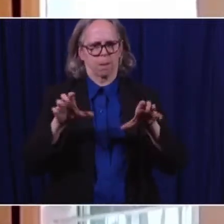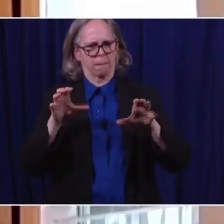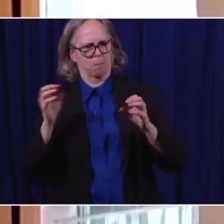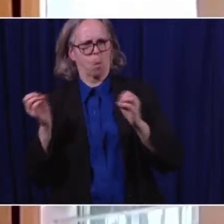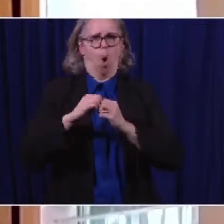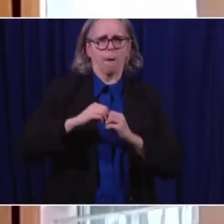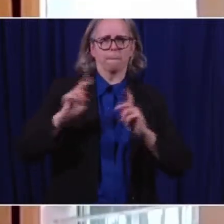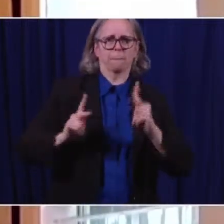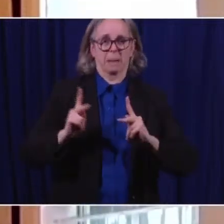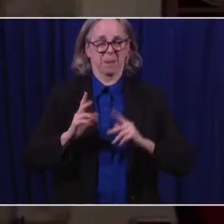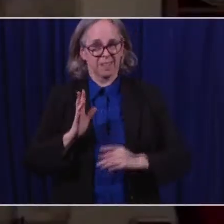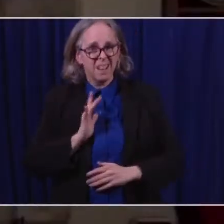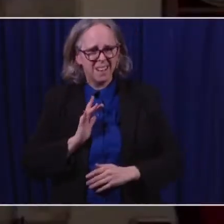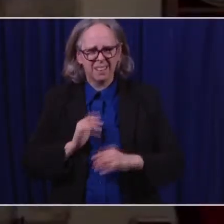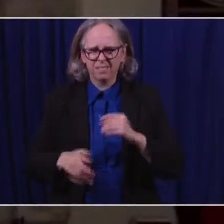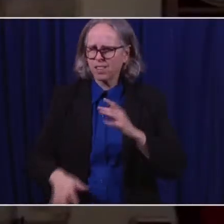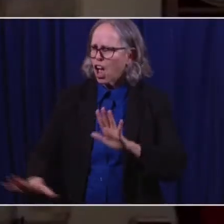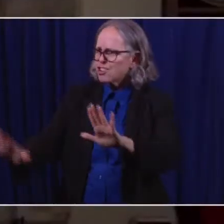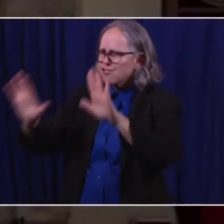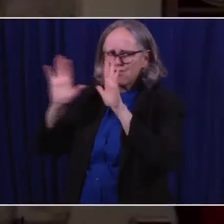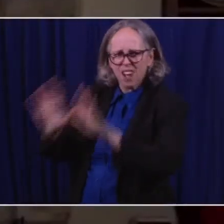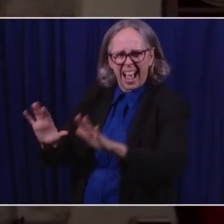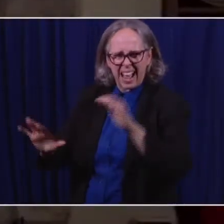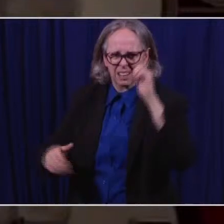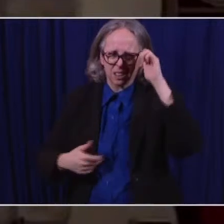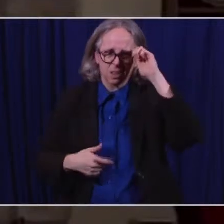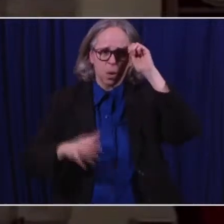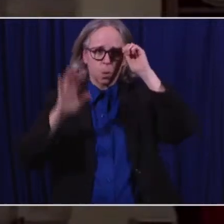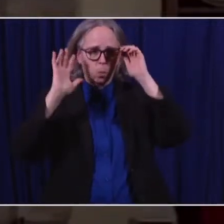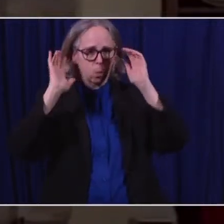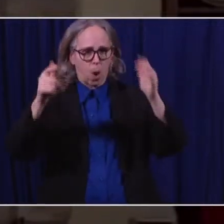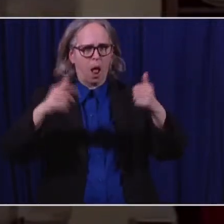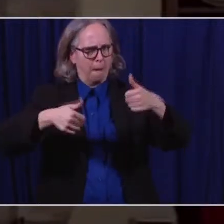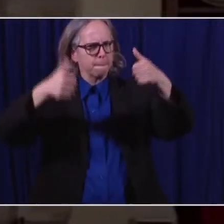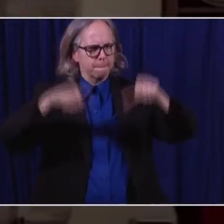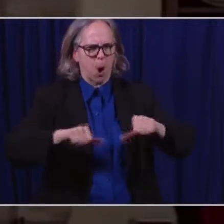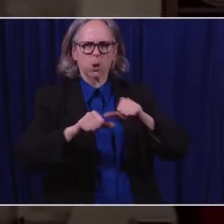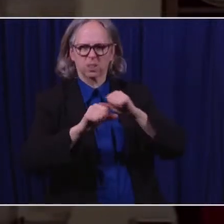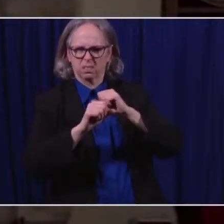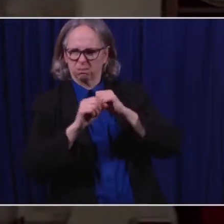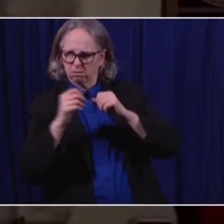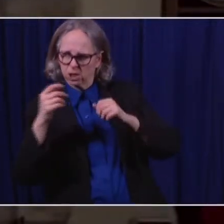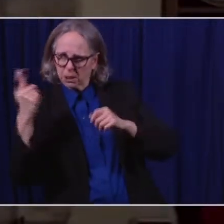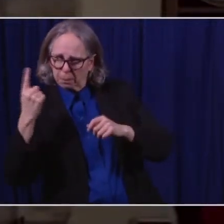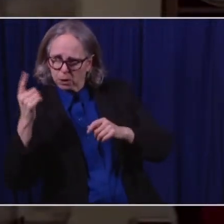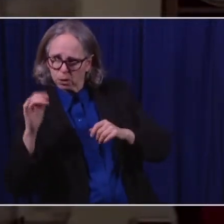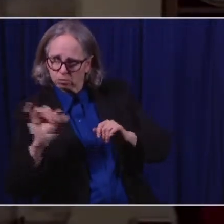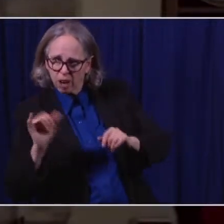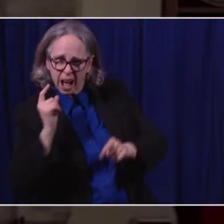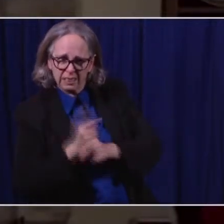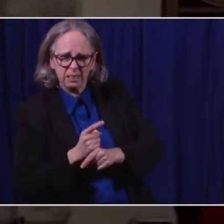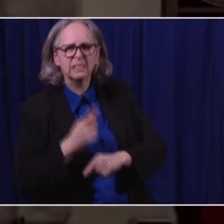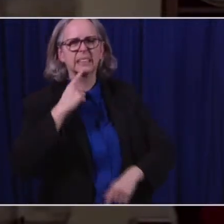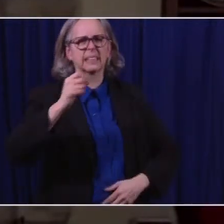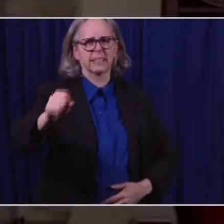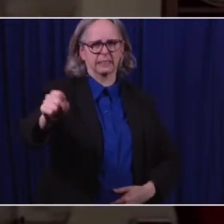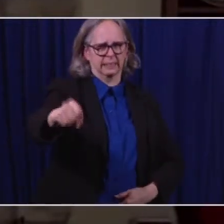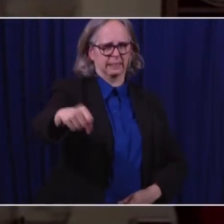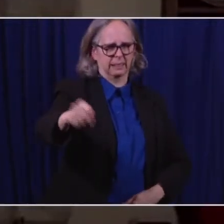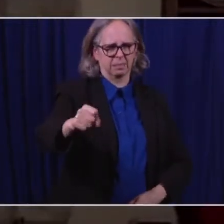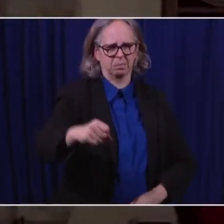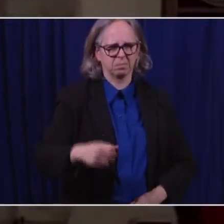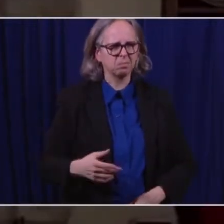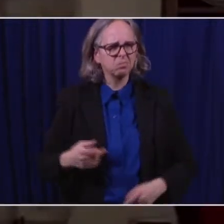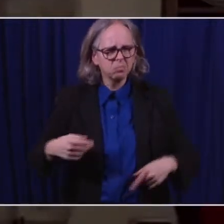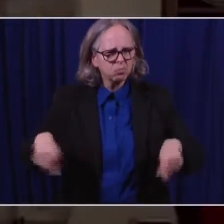sending something out. We'll be posting something in the next few days. And again, for everybody who is putting those shots